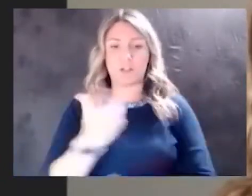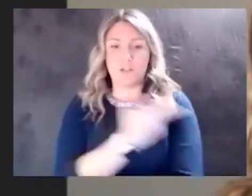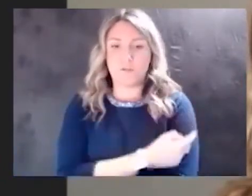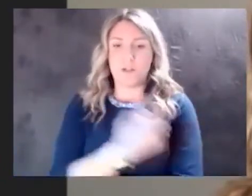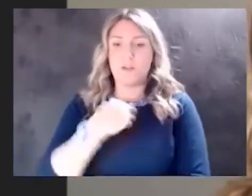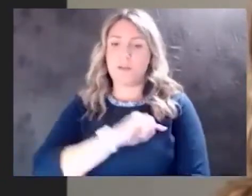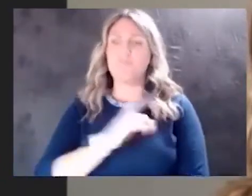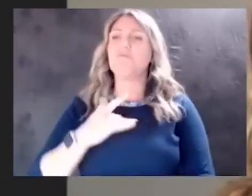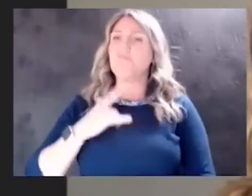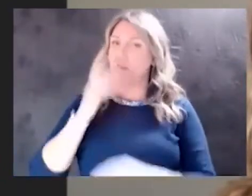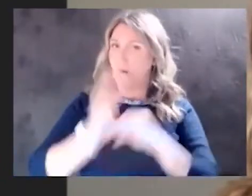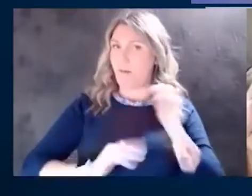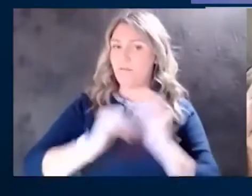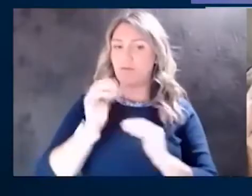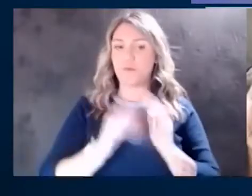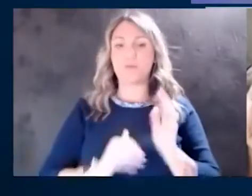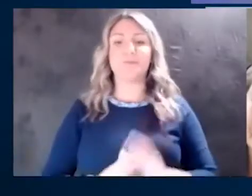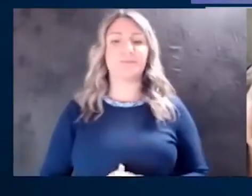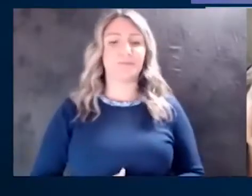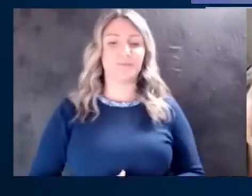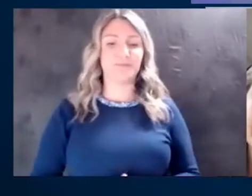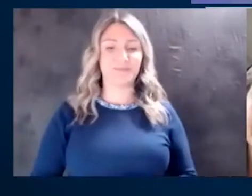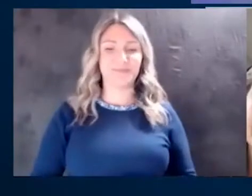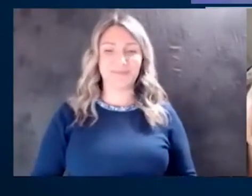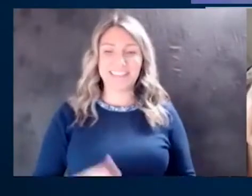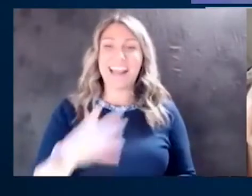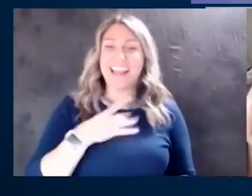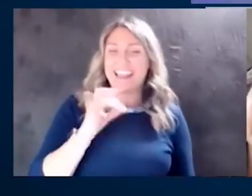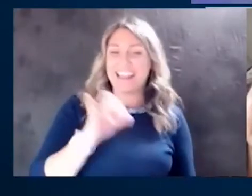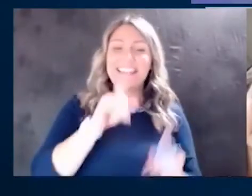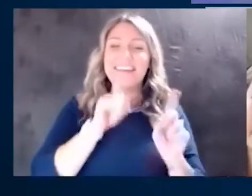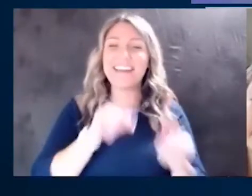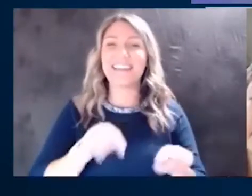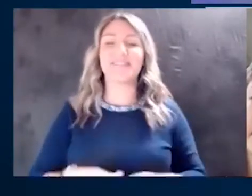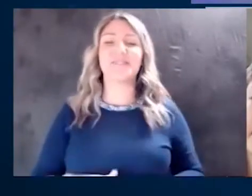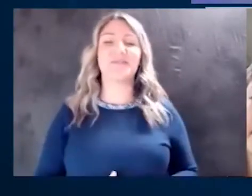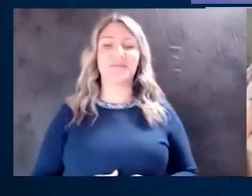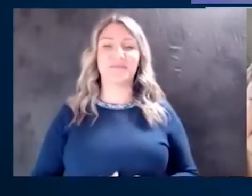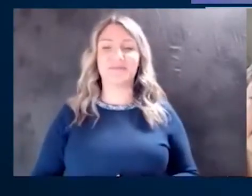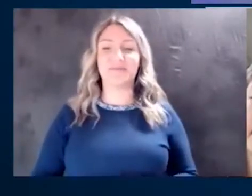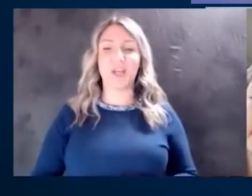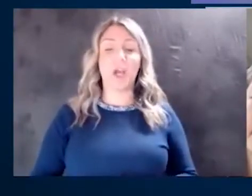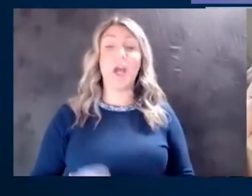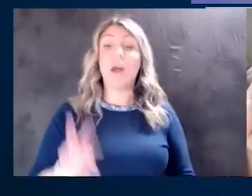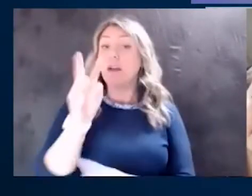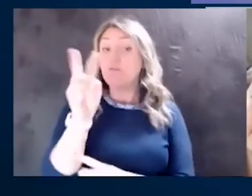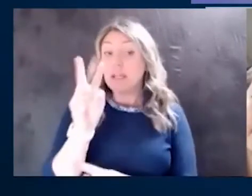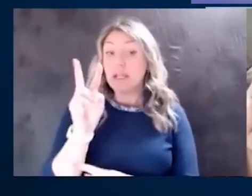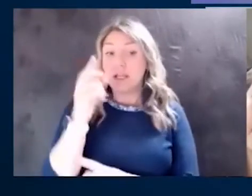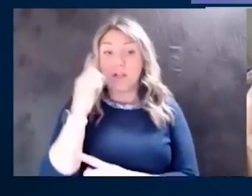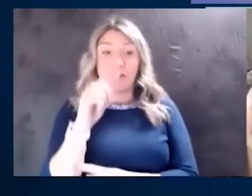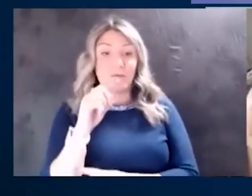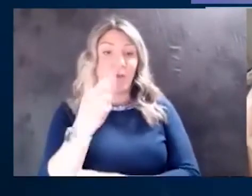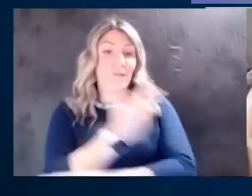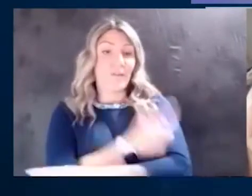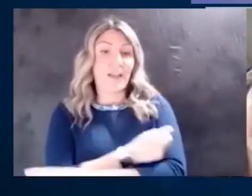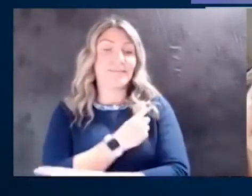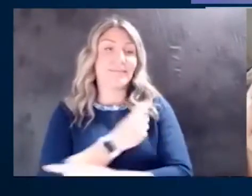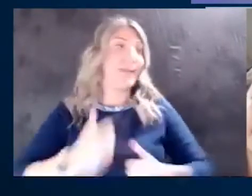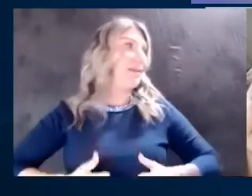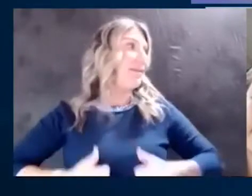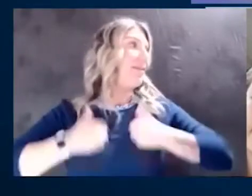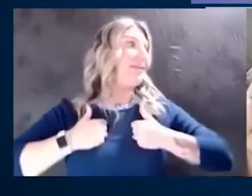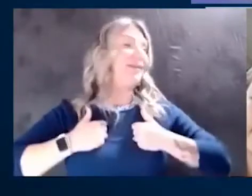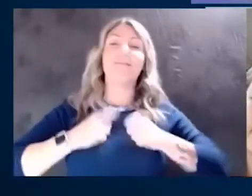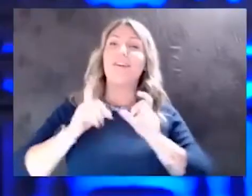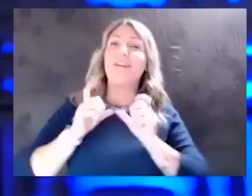very comfortable. All right. I like that answer. V for vaccination, live long and prosper. Yep. All right. Well, we got